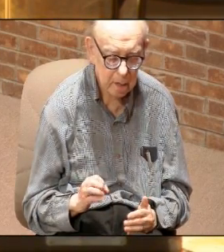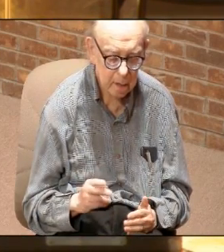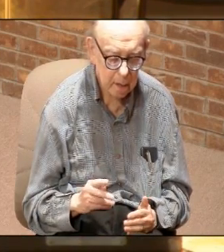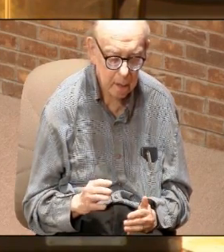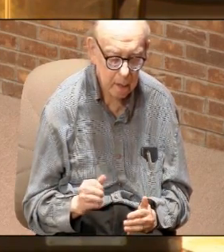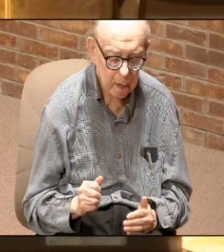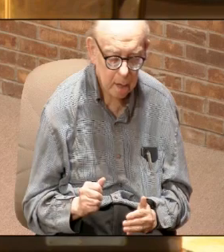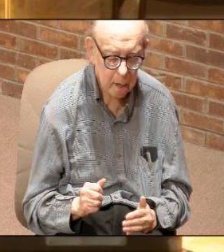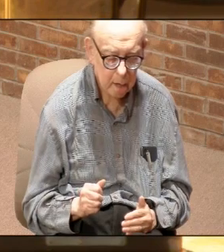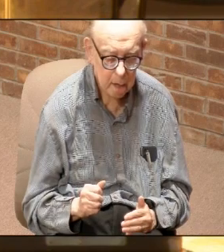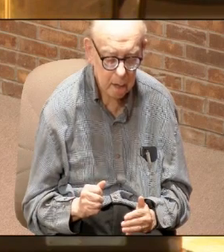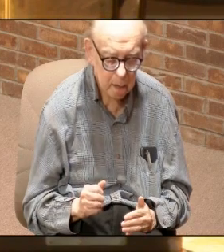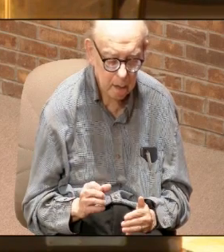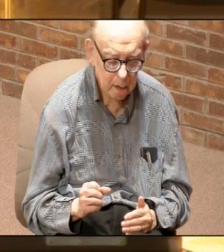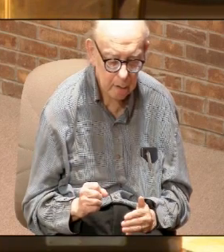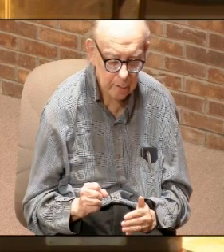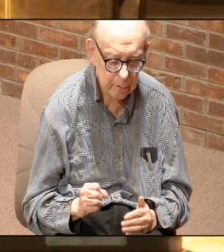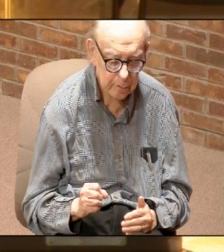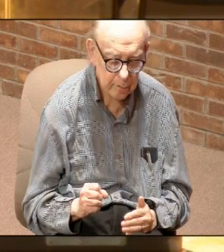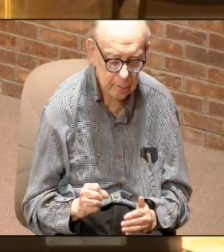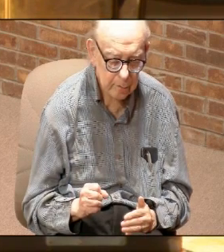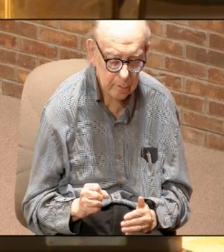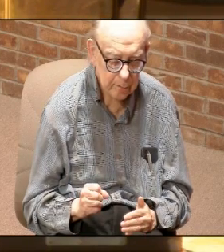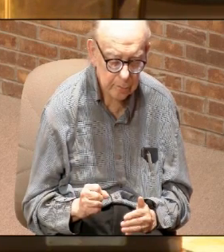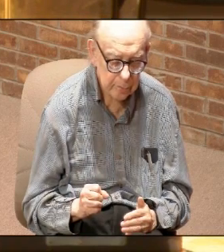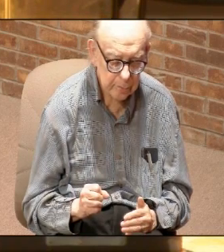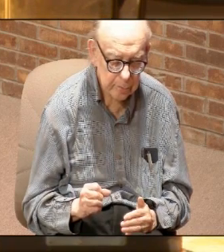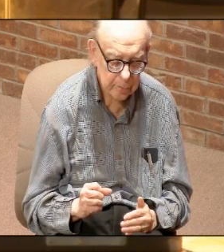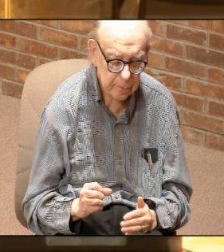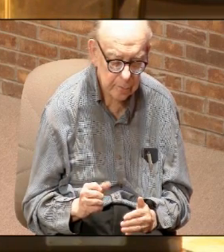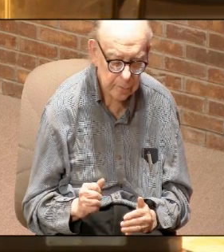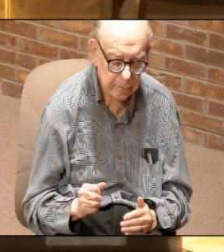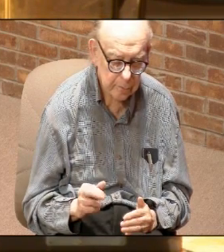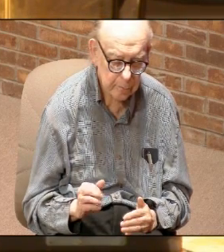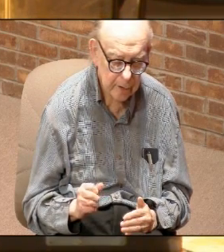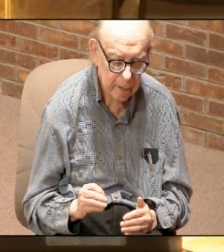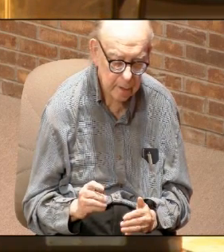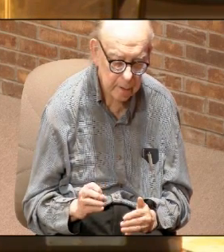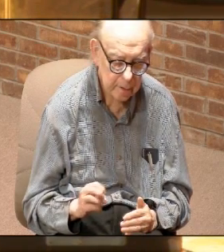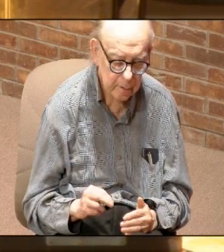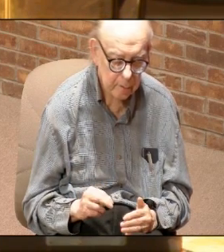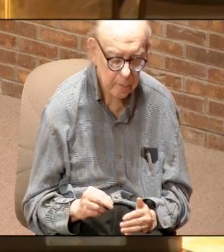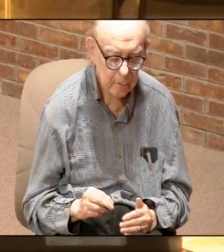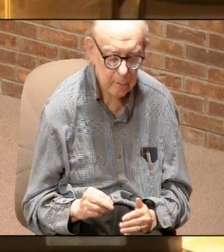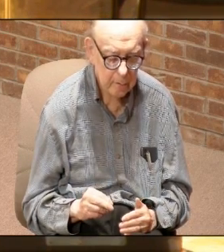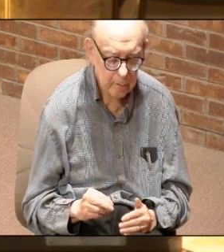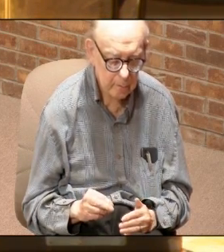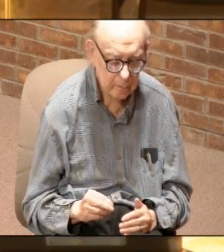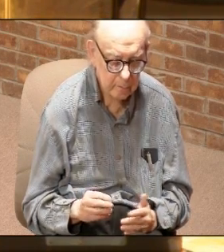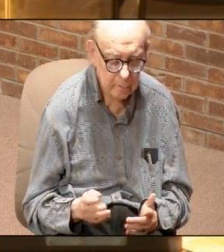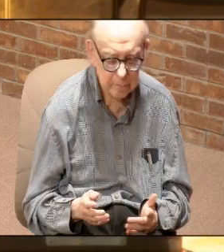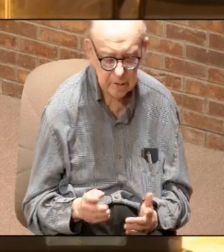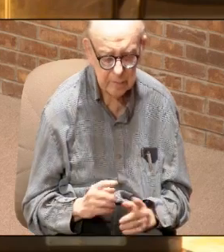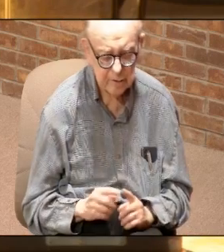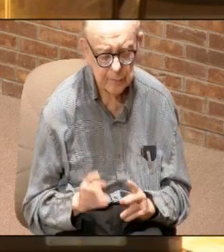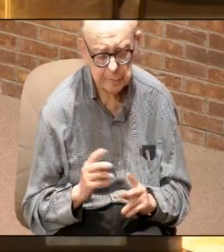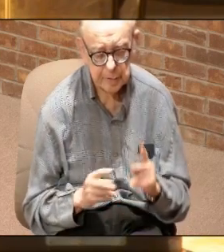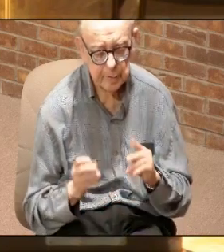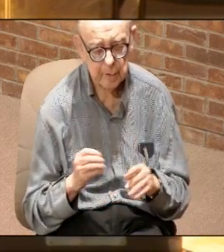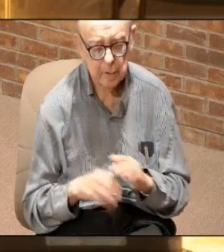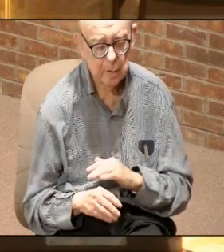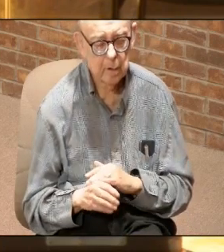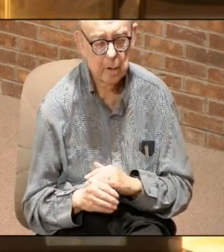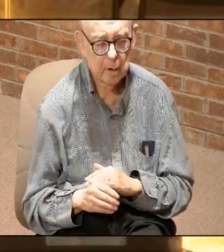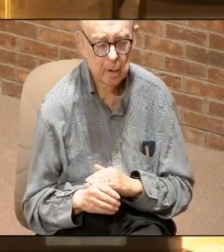I want to say Susan Sarandon, I think, and Samuel Jackson. It